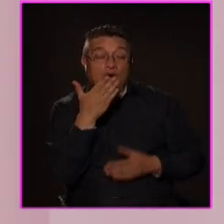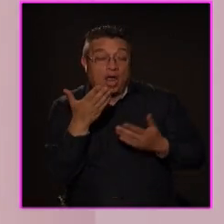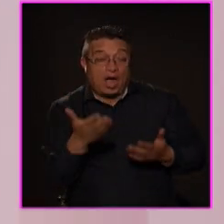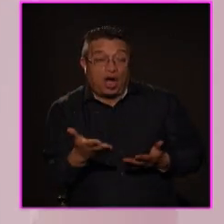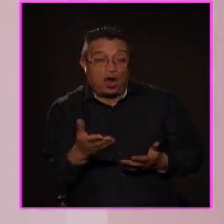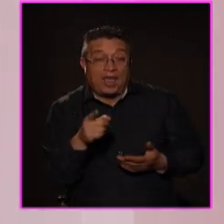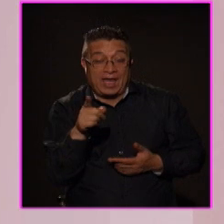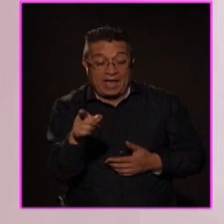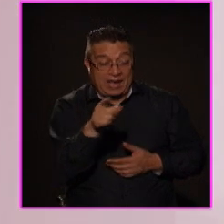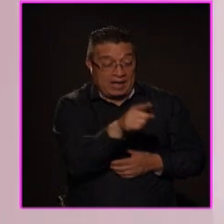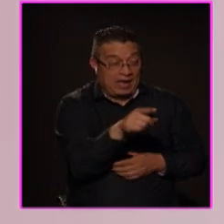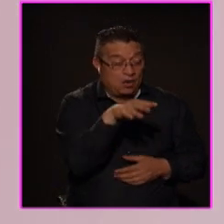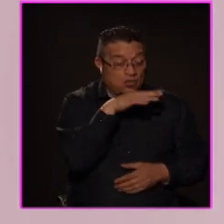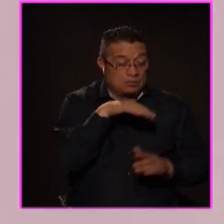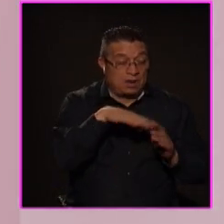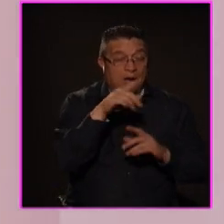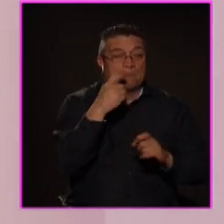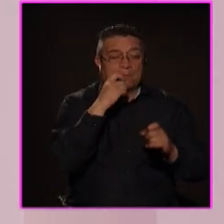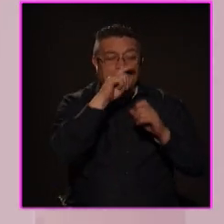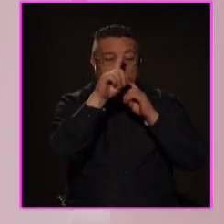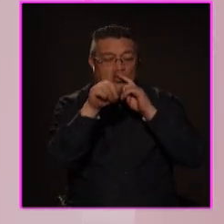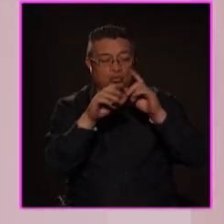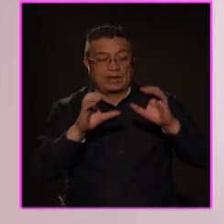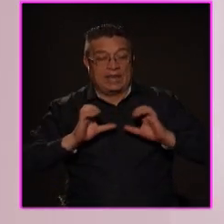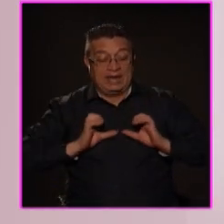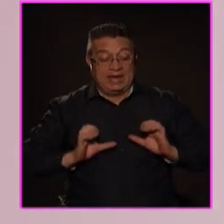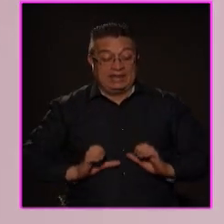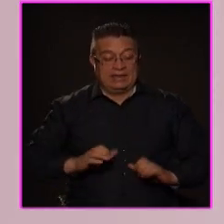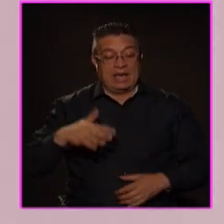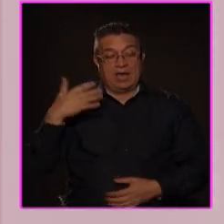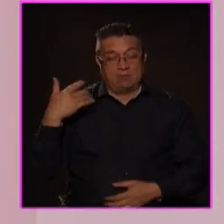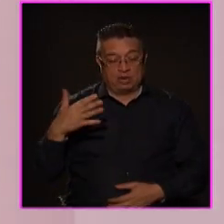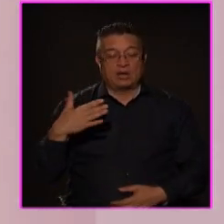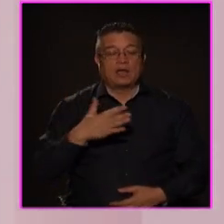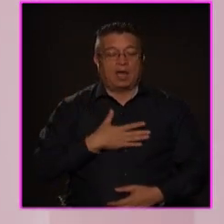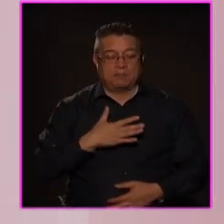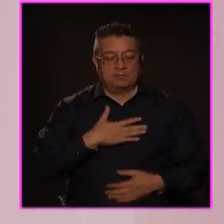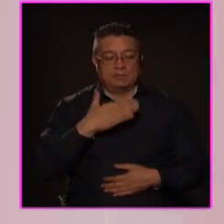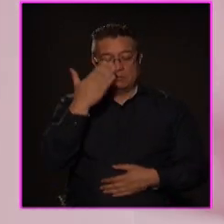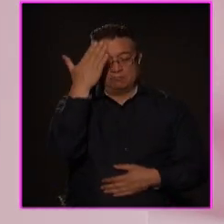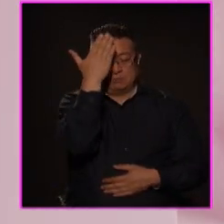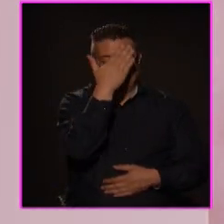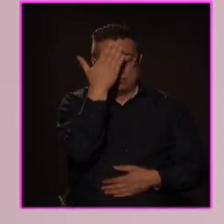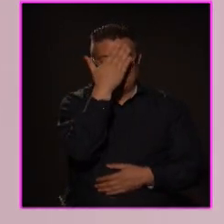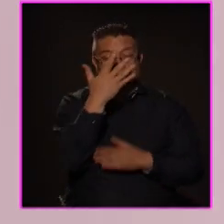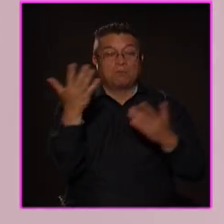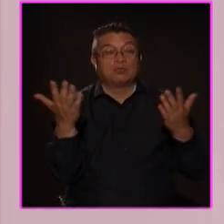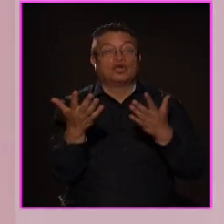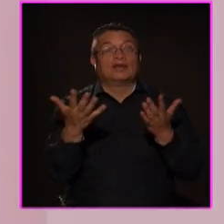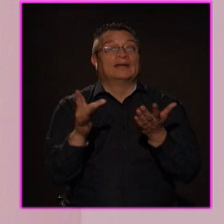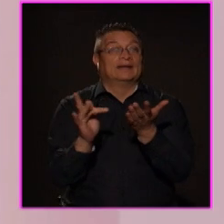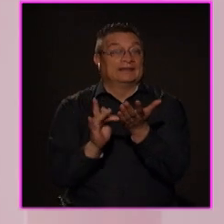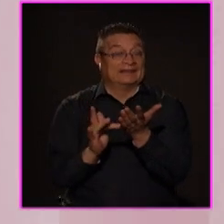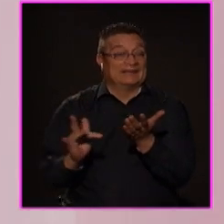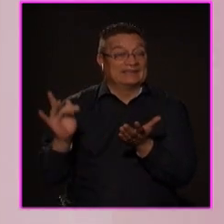ethical questions. And I'm concerned because AI now has become pretty much